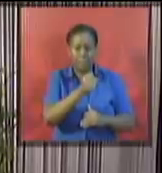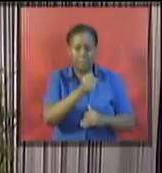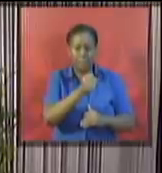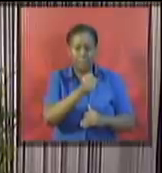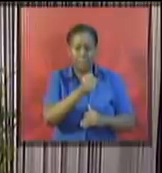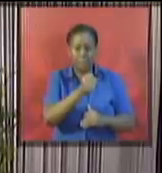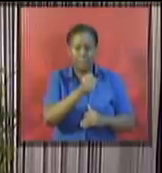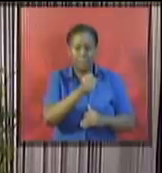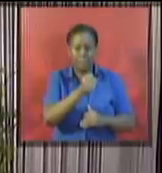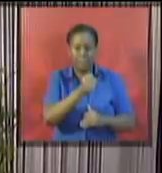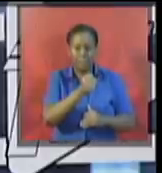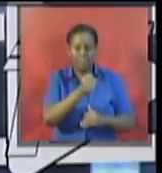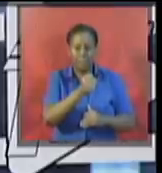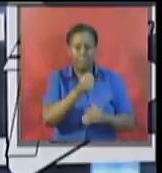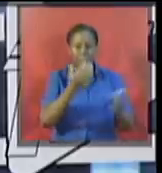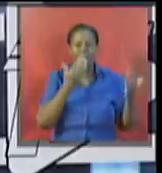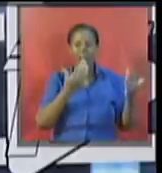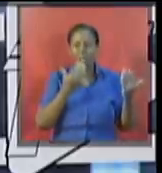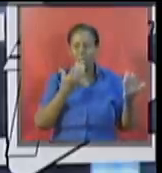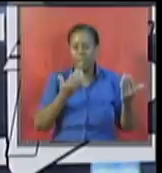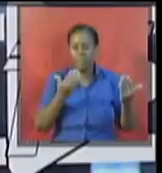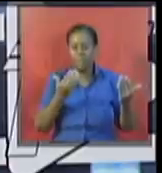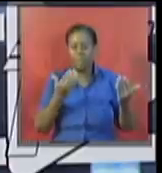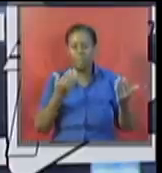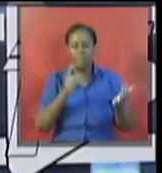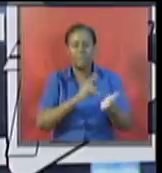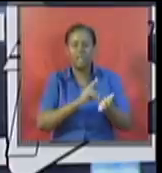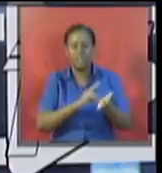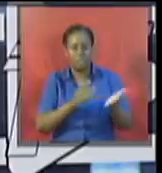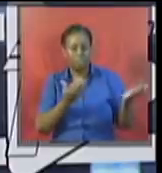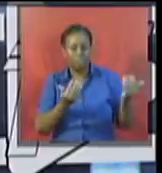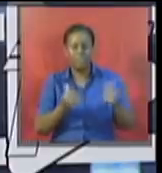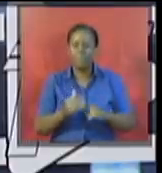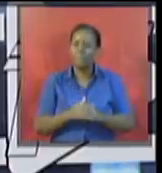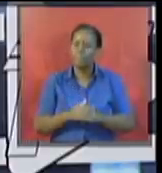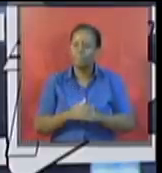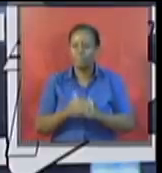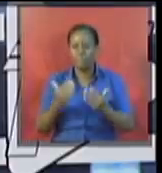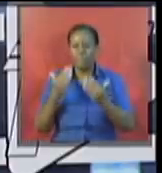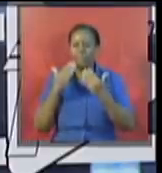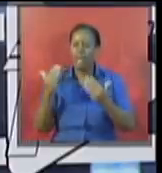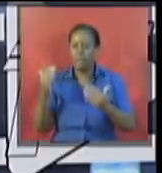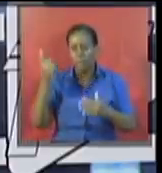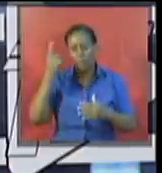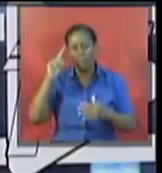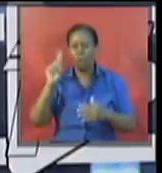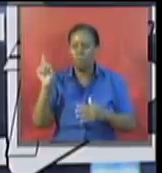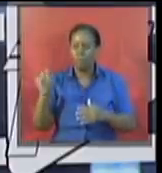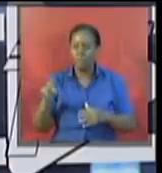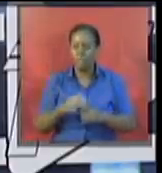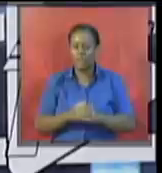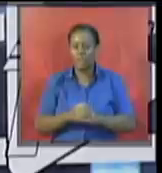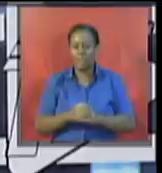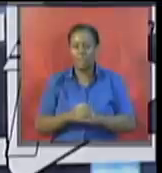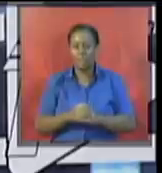Thank you very much. We're going to Dr. Hines. Okay, thank you, Urvashi, for your question. The epidemiologic investigations done